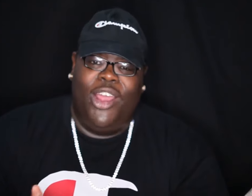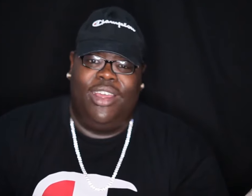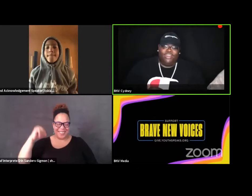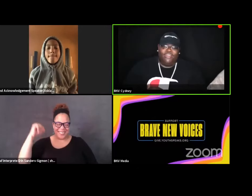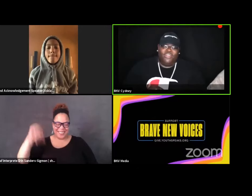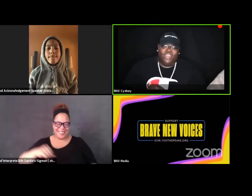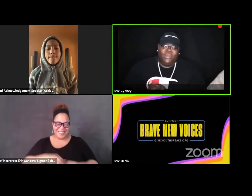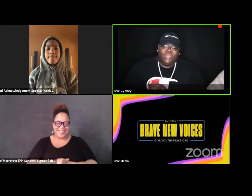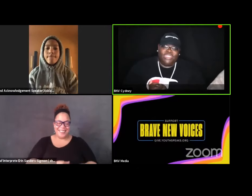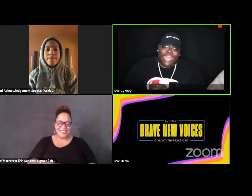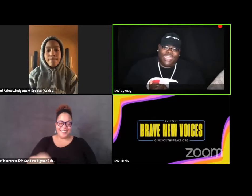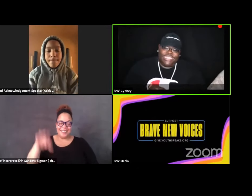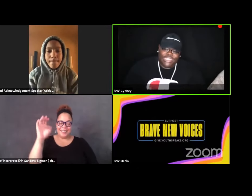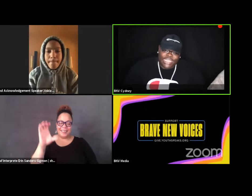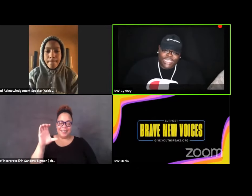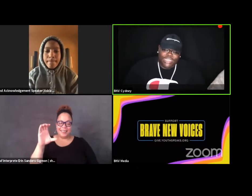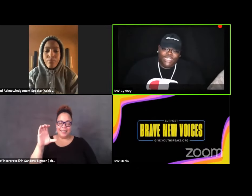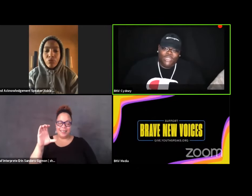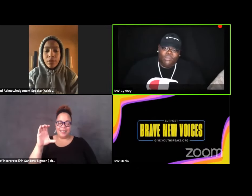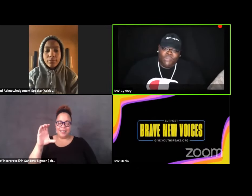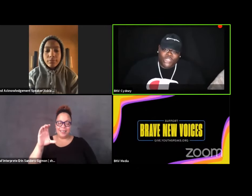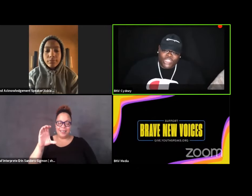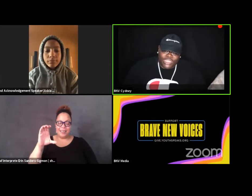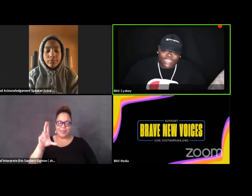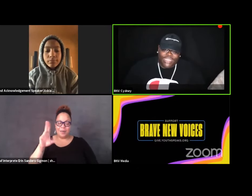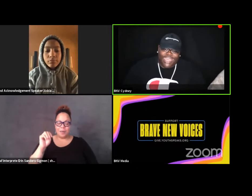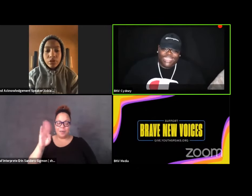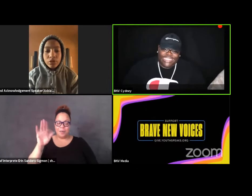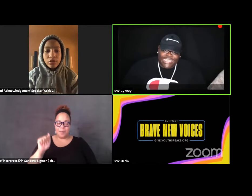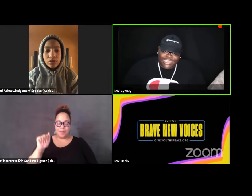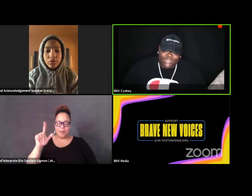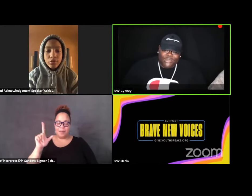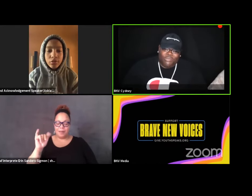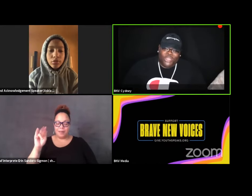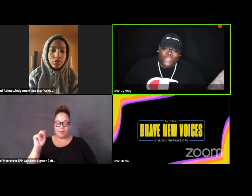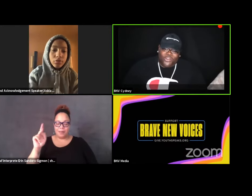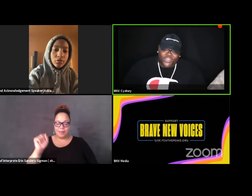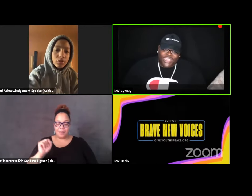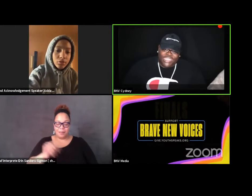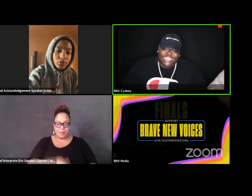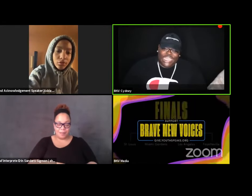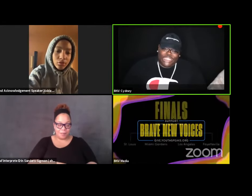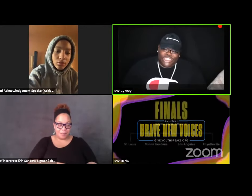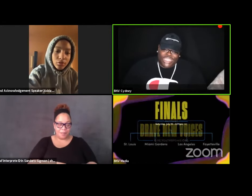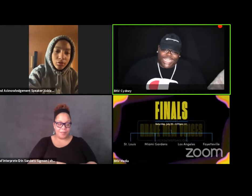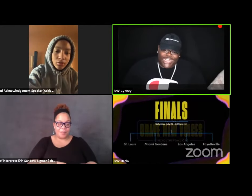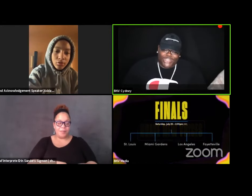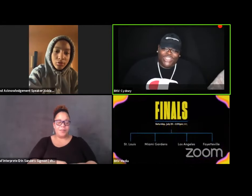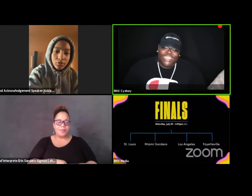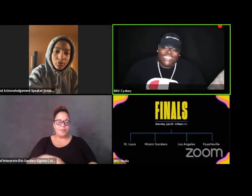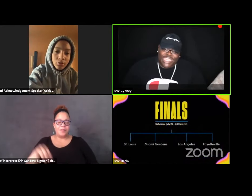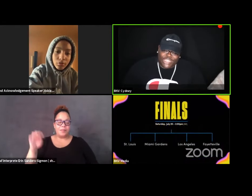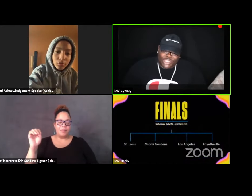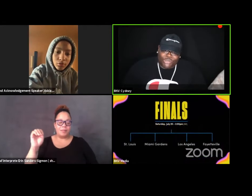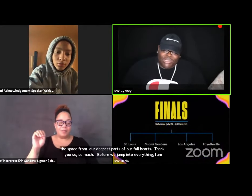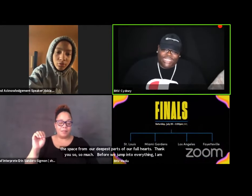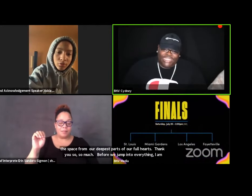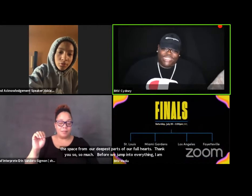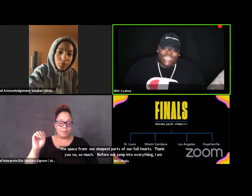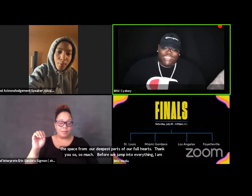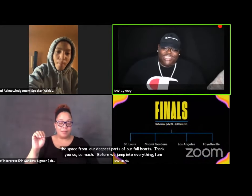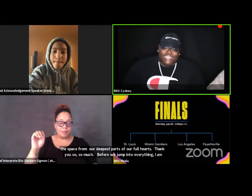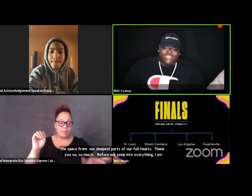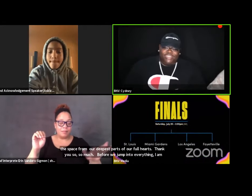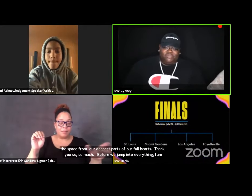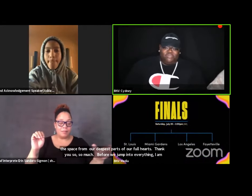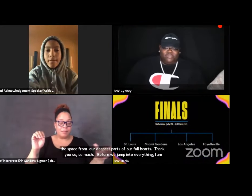am a part of, Mr. Askia Bully. Askia, bring it home for us. Shout out to Chicago. Shout out to Kumba